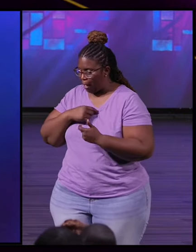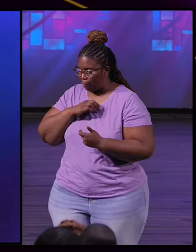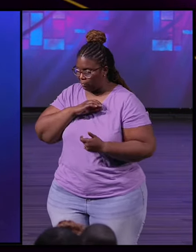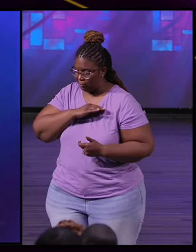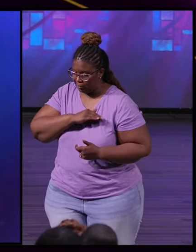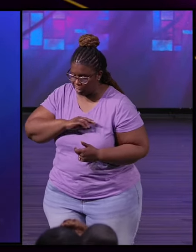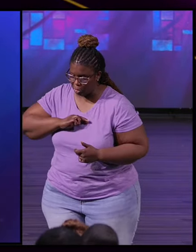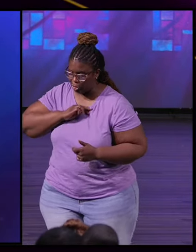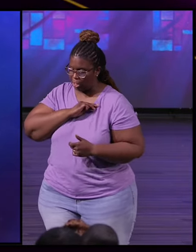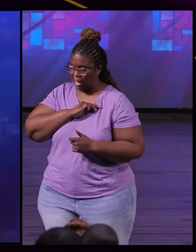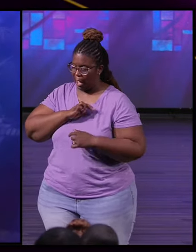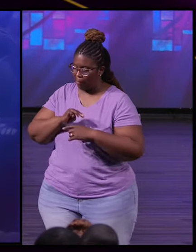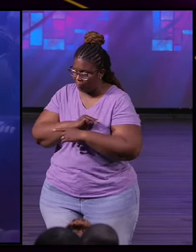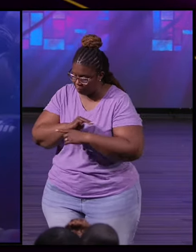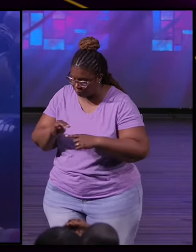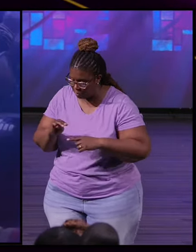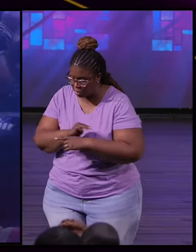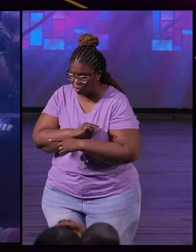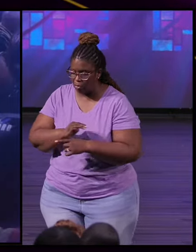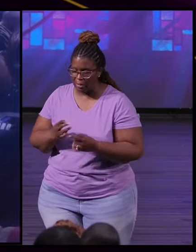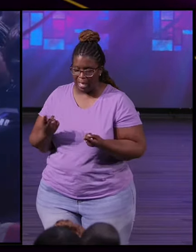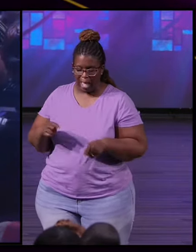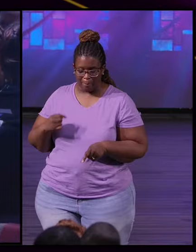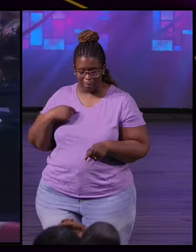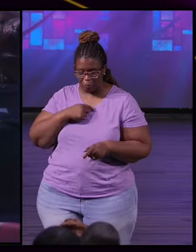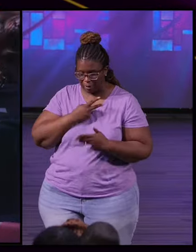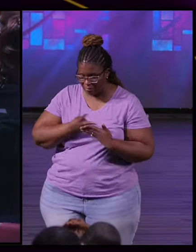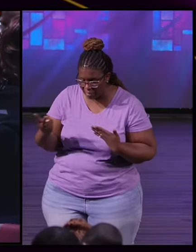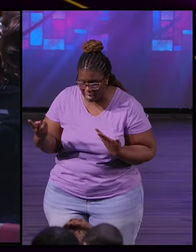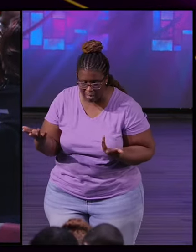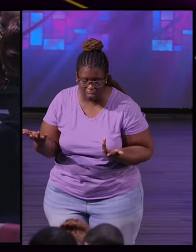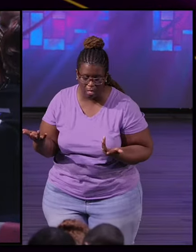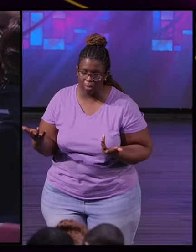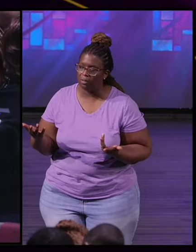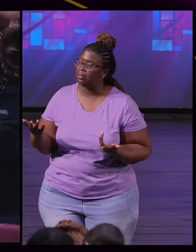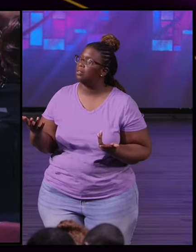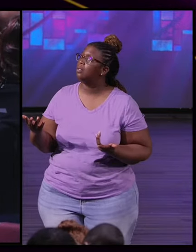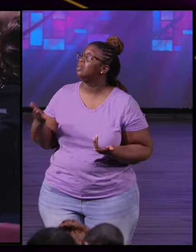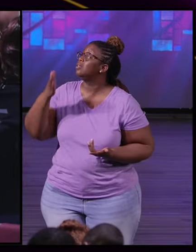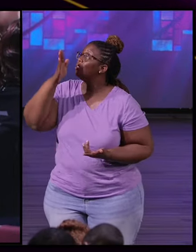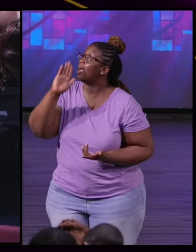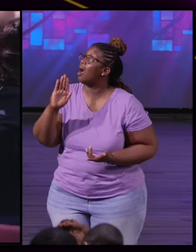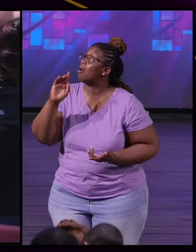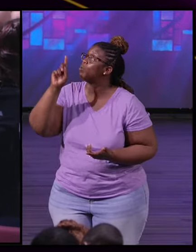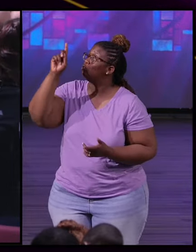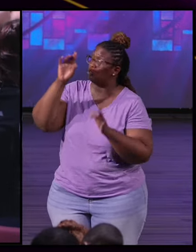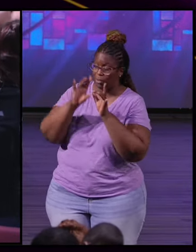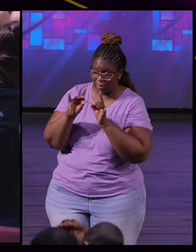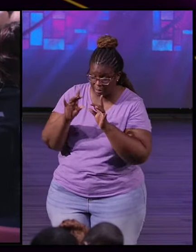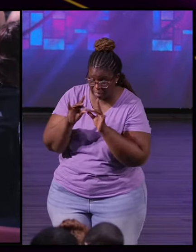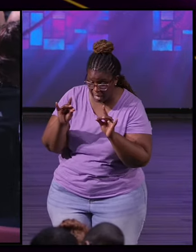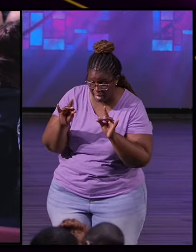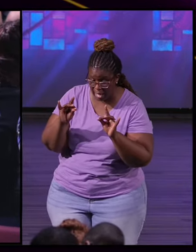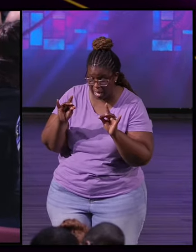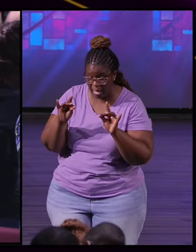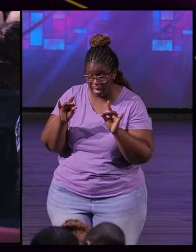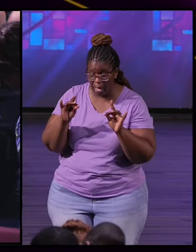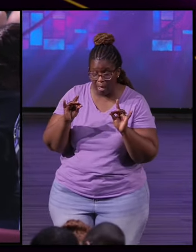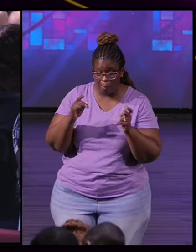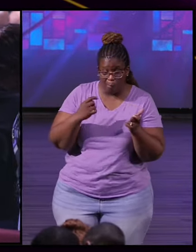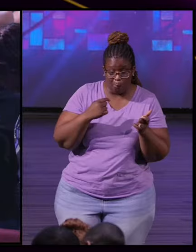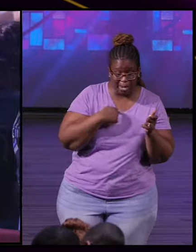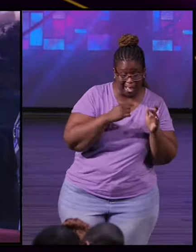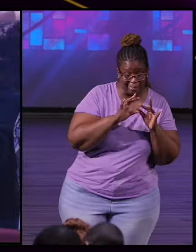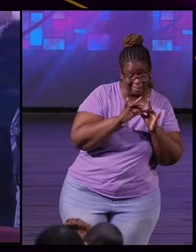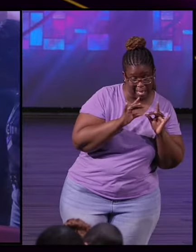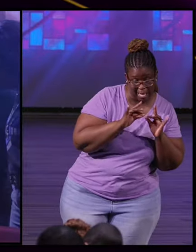ministry, the moments that we've had setbacks because what you said and what I was doing was not lining